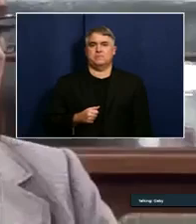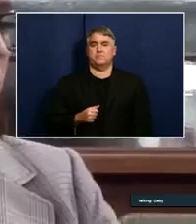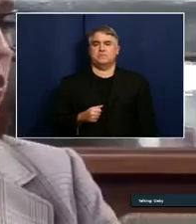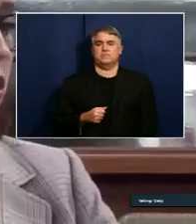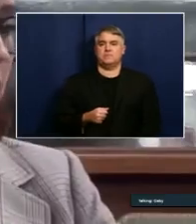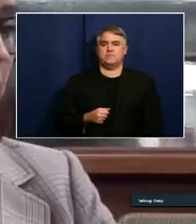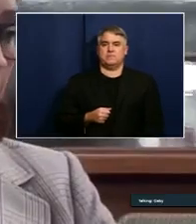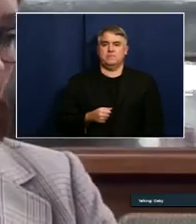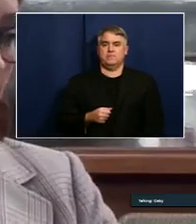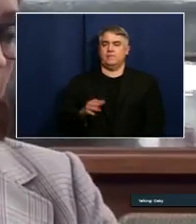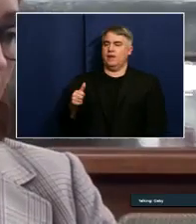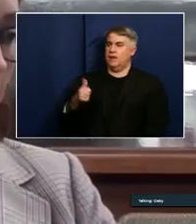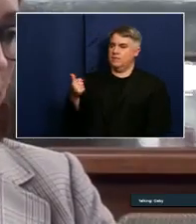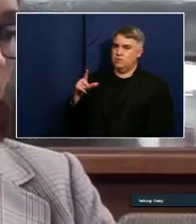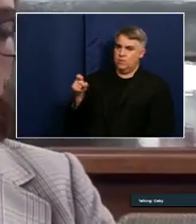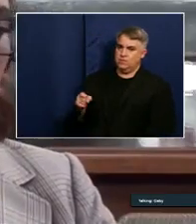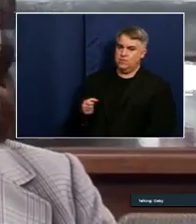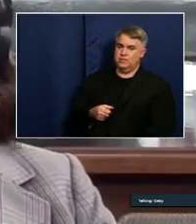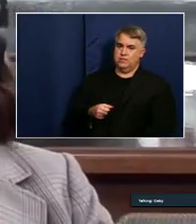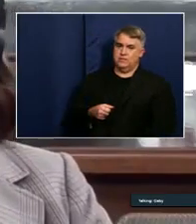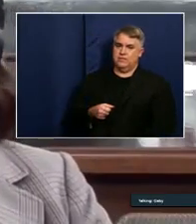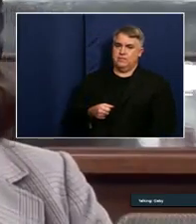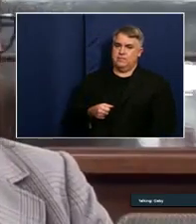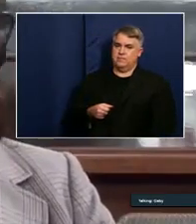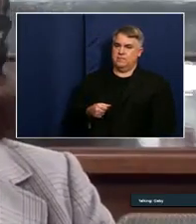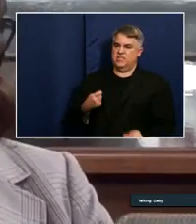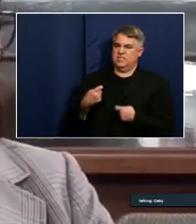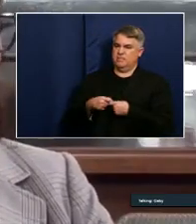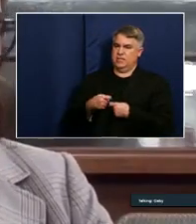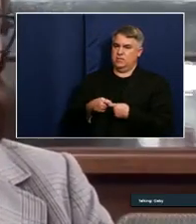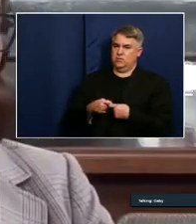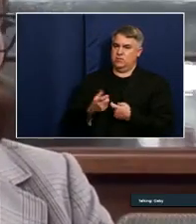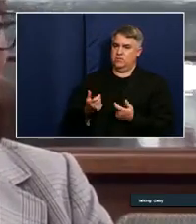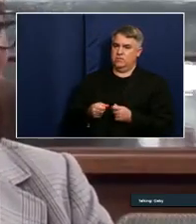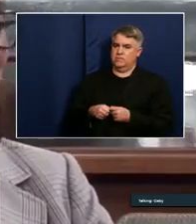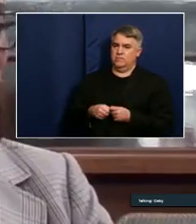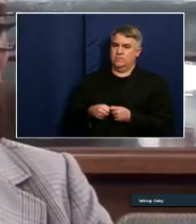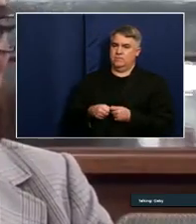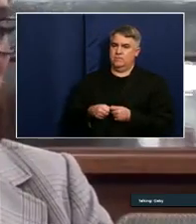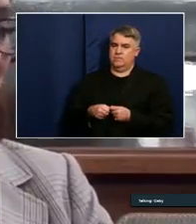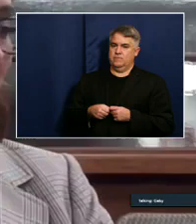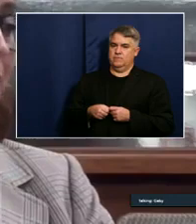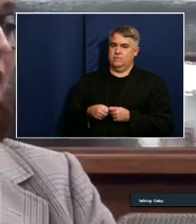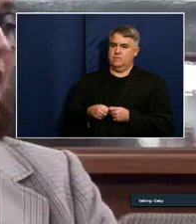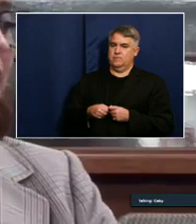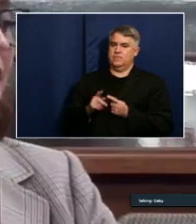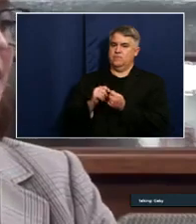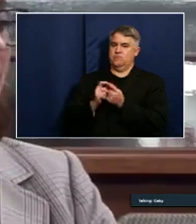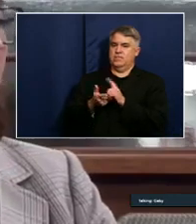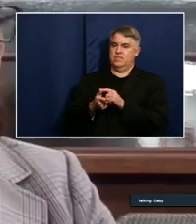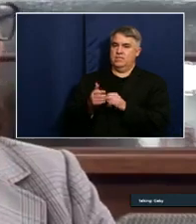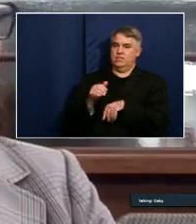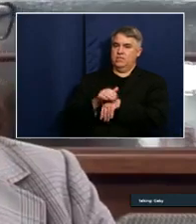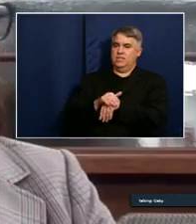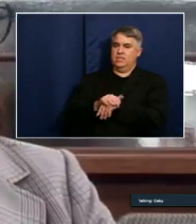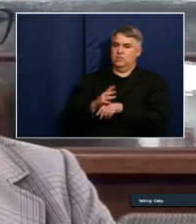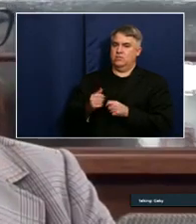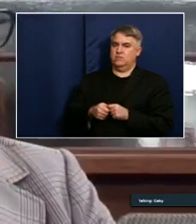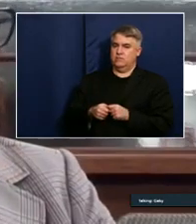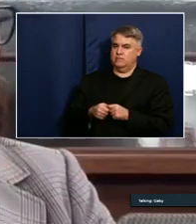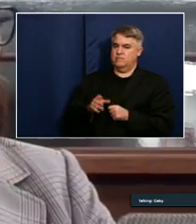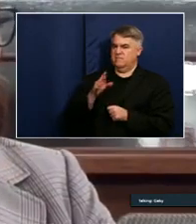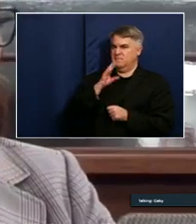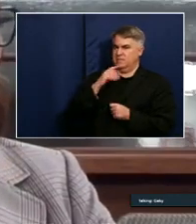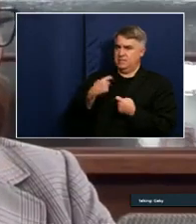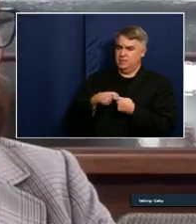Our next question came in Spanish. I will introduce it to, translate it to English as well. ¿Qué está haciendo el condado para